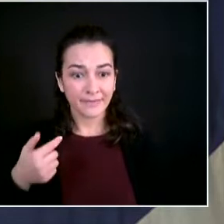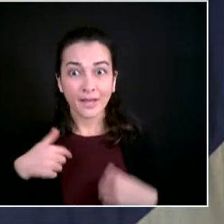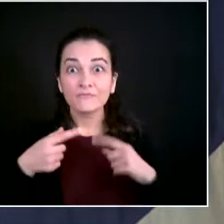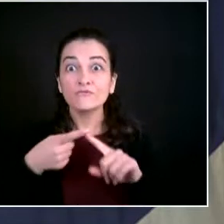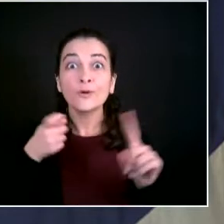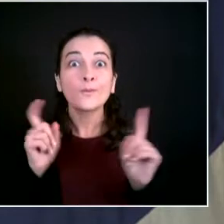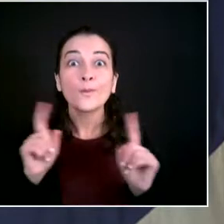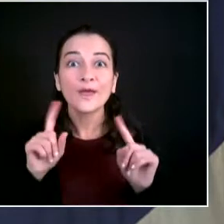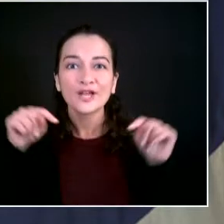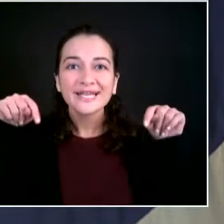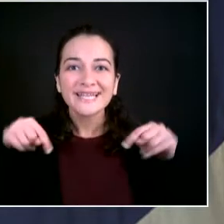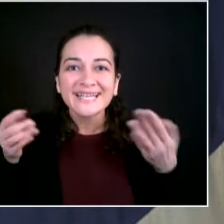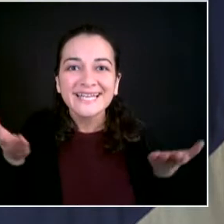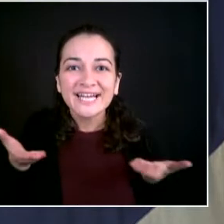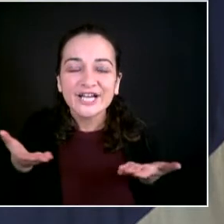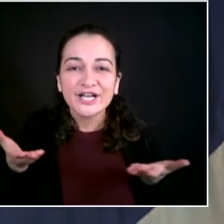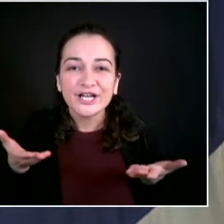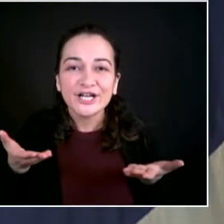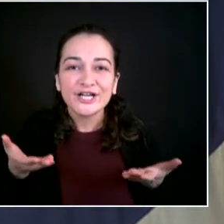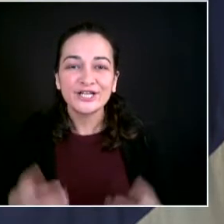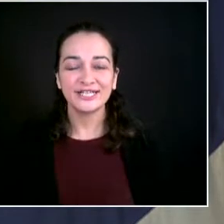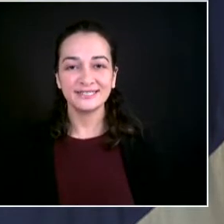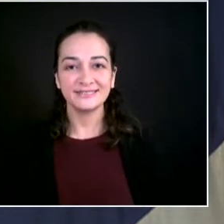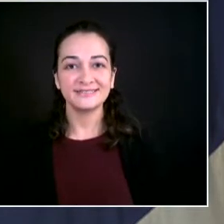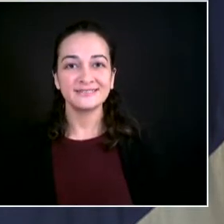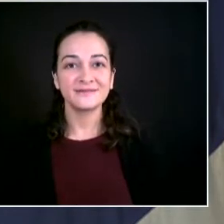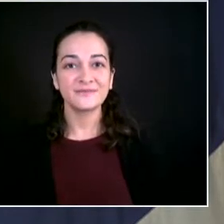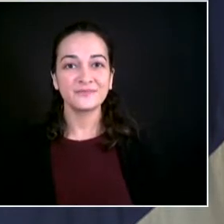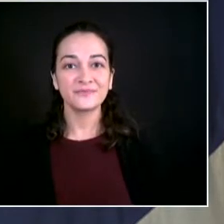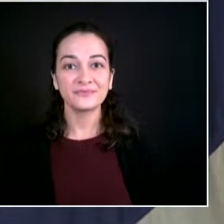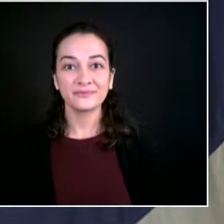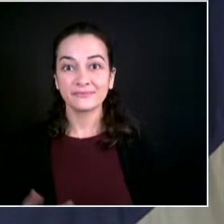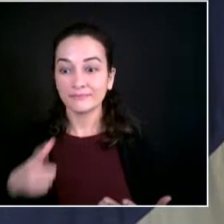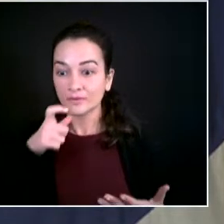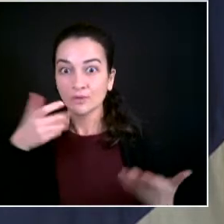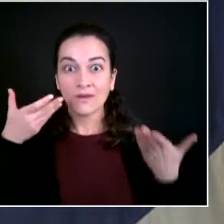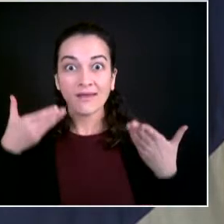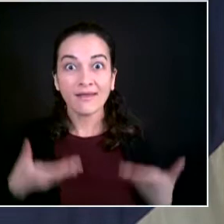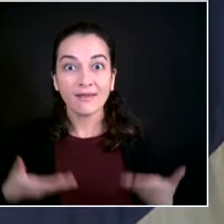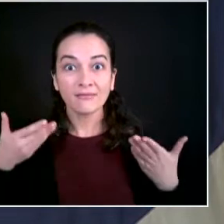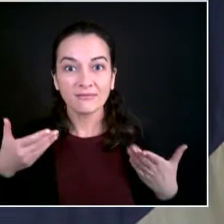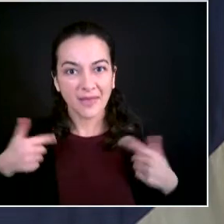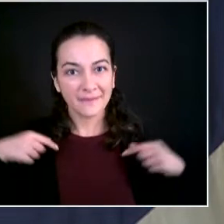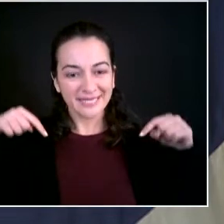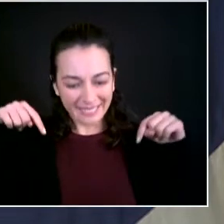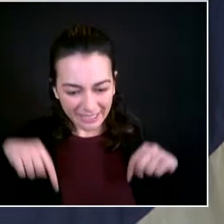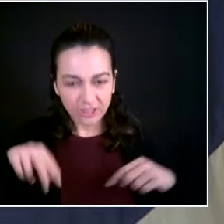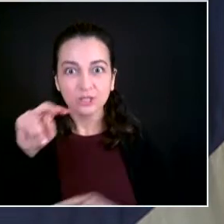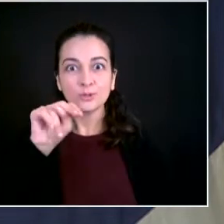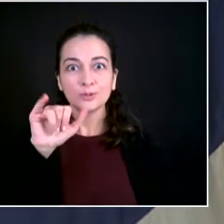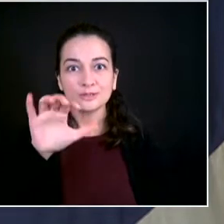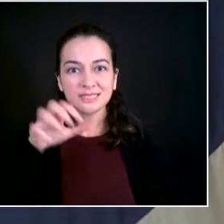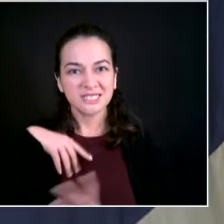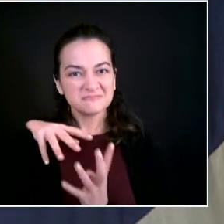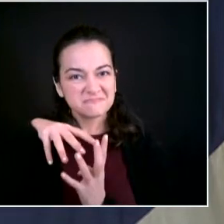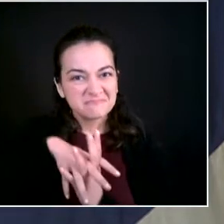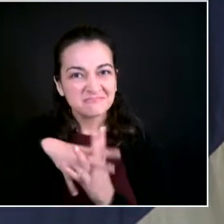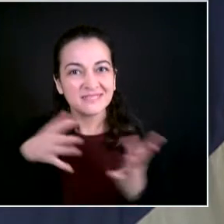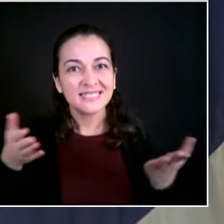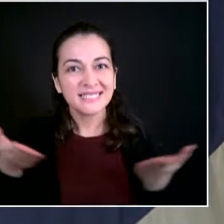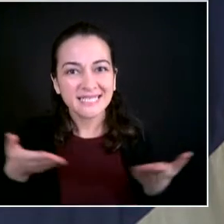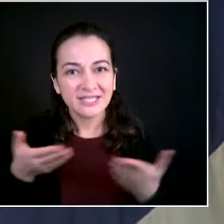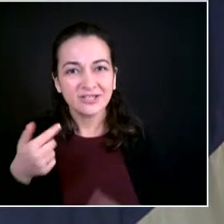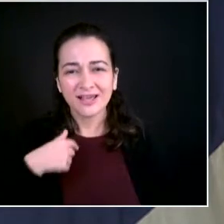is in my history. It's the same place as you, working class, struggling to survive, in love with this